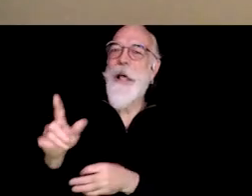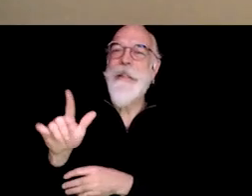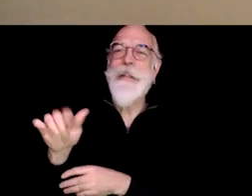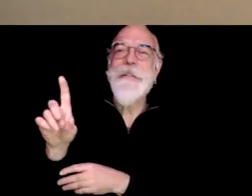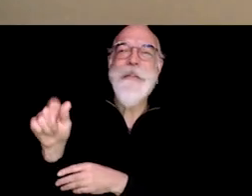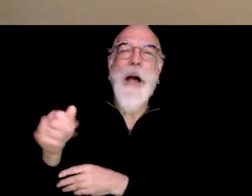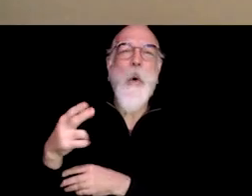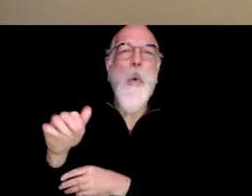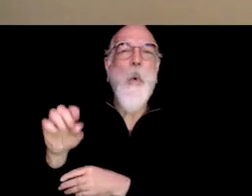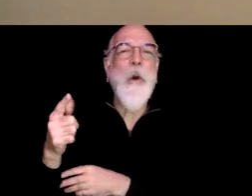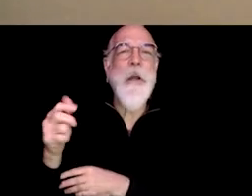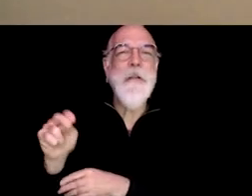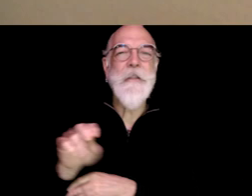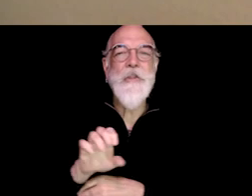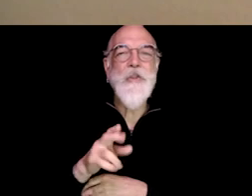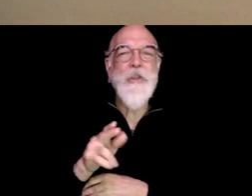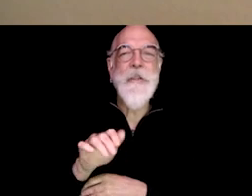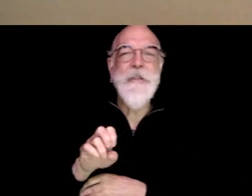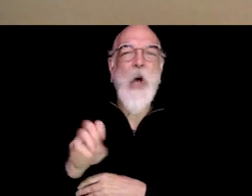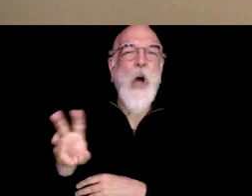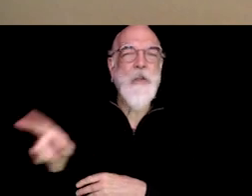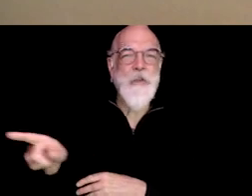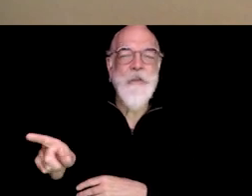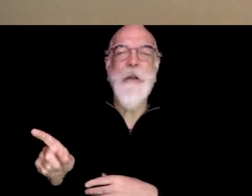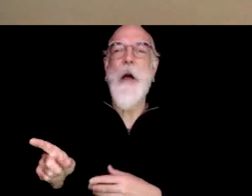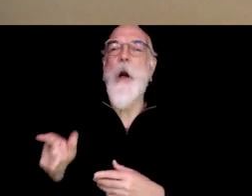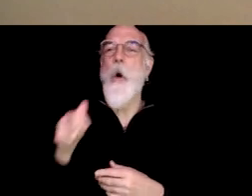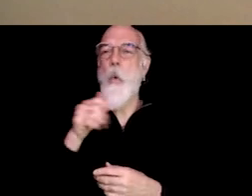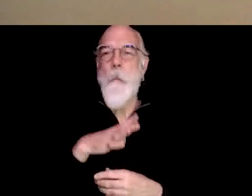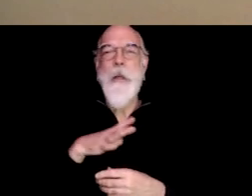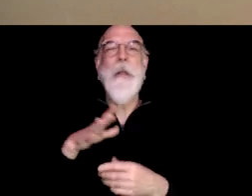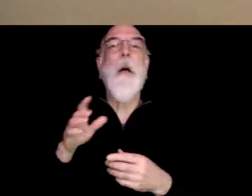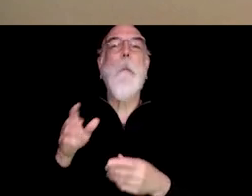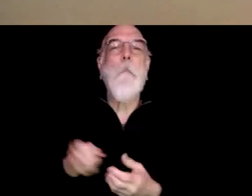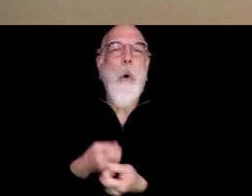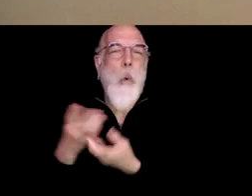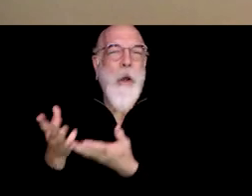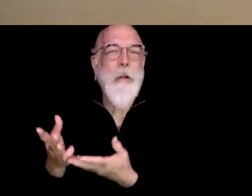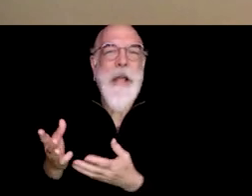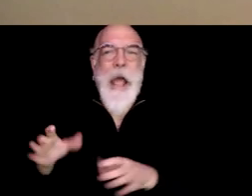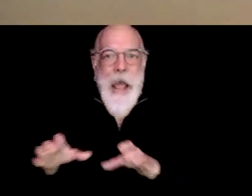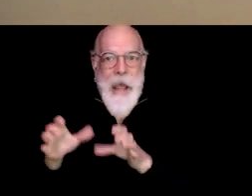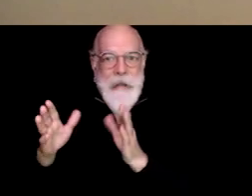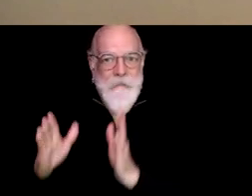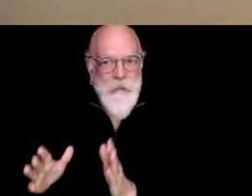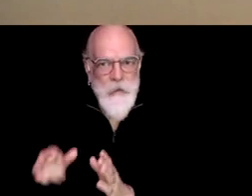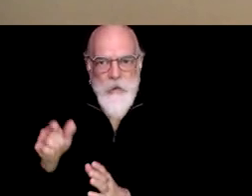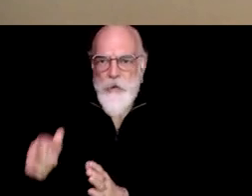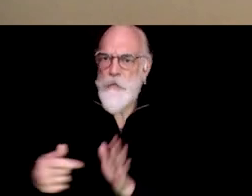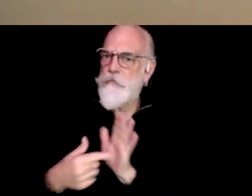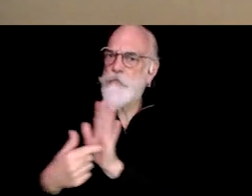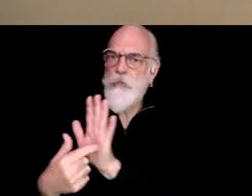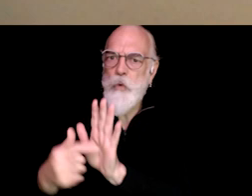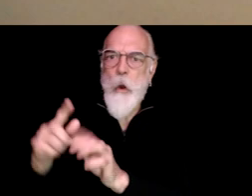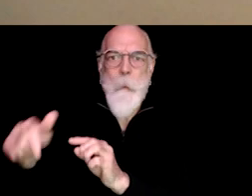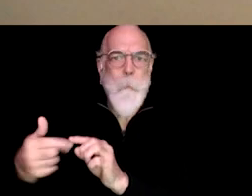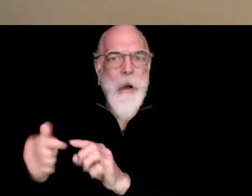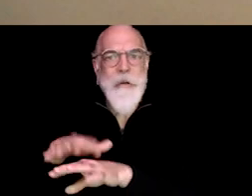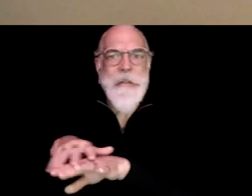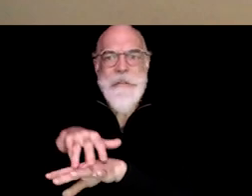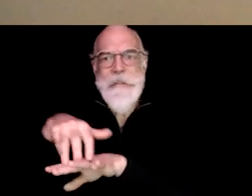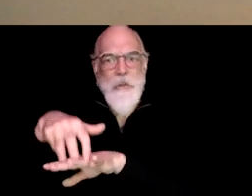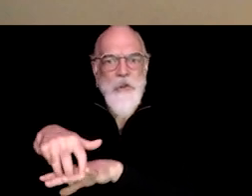poet, novelist, essayist, teacher, and activist. Her work illuminates environmental and Indigenous activism, as well as